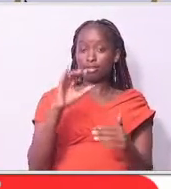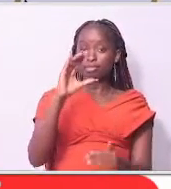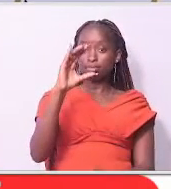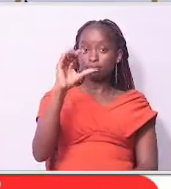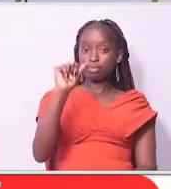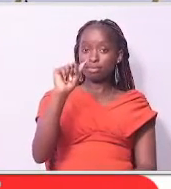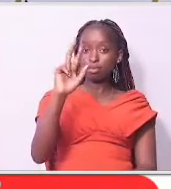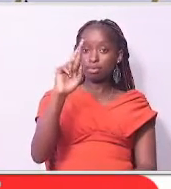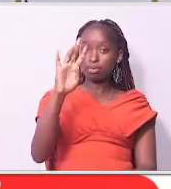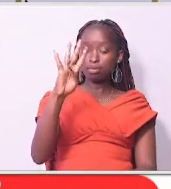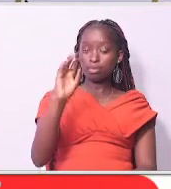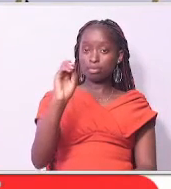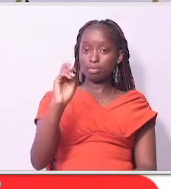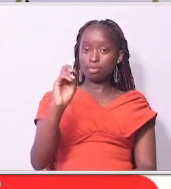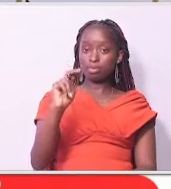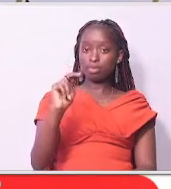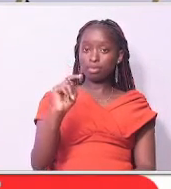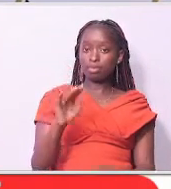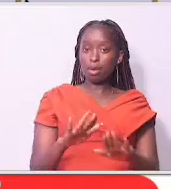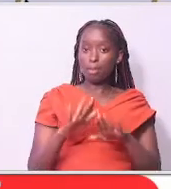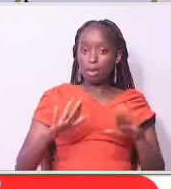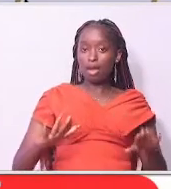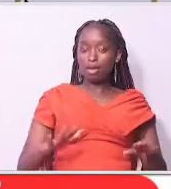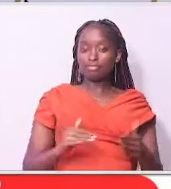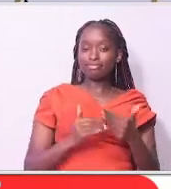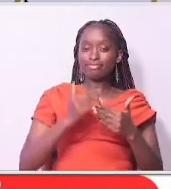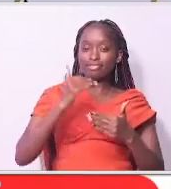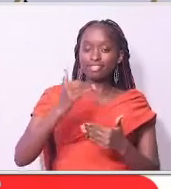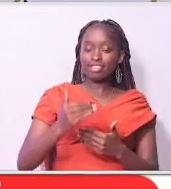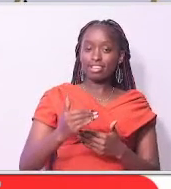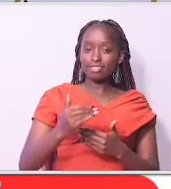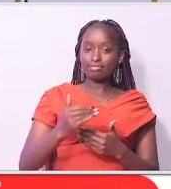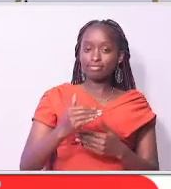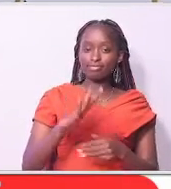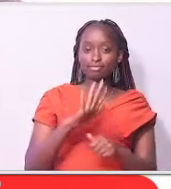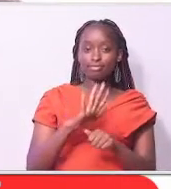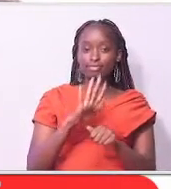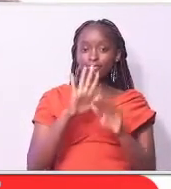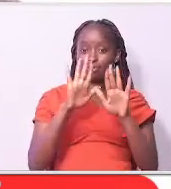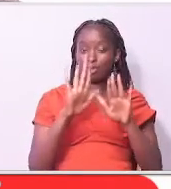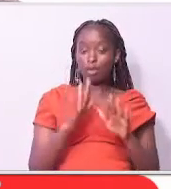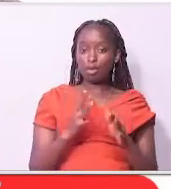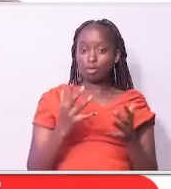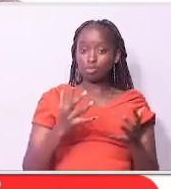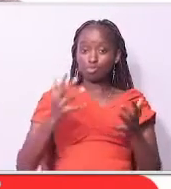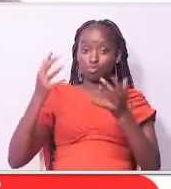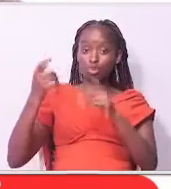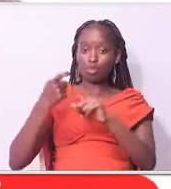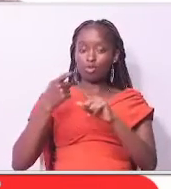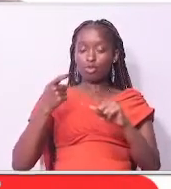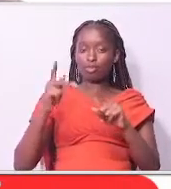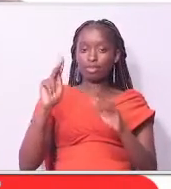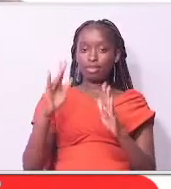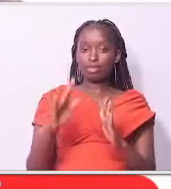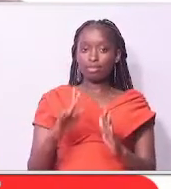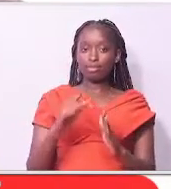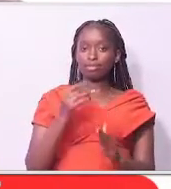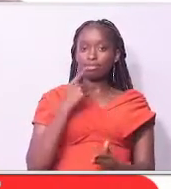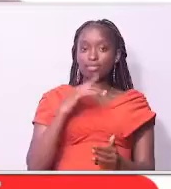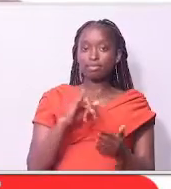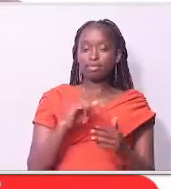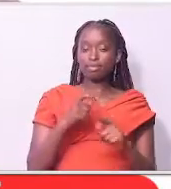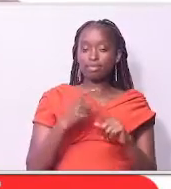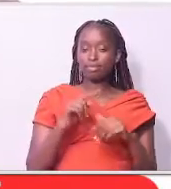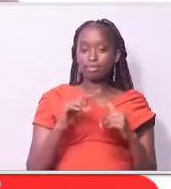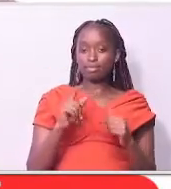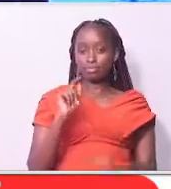the next significant export for Kenya. Hibak Said for TV 47.